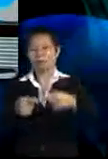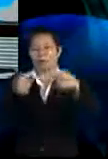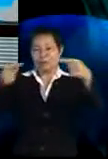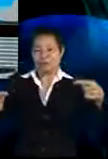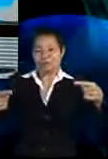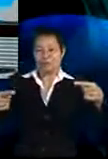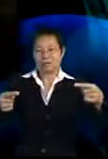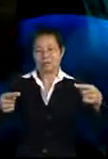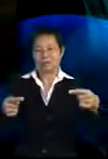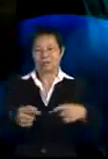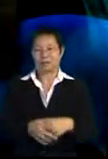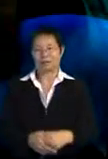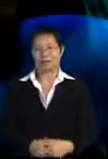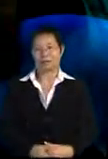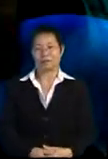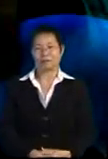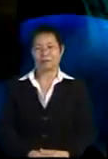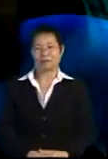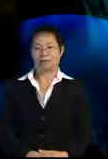is applied.